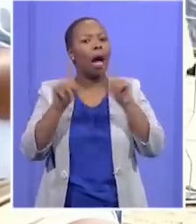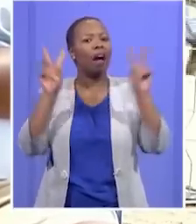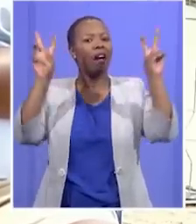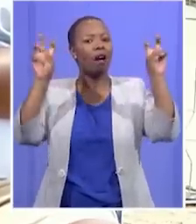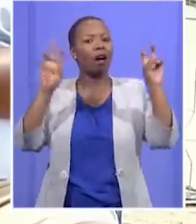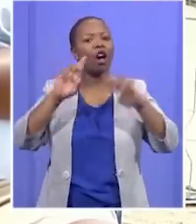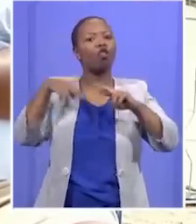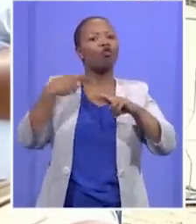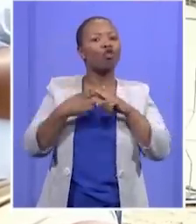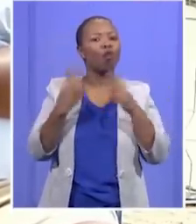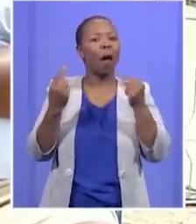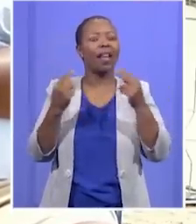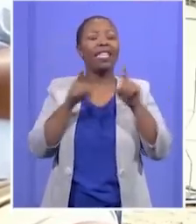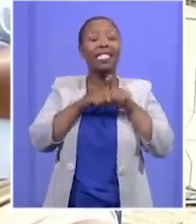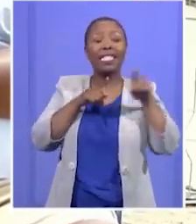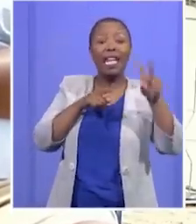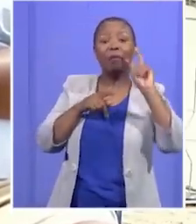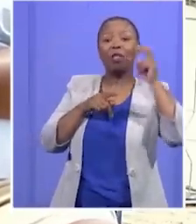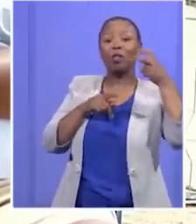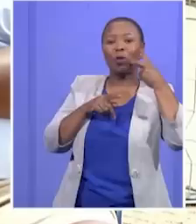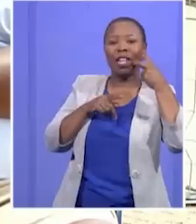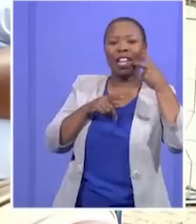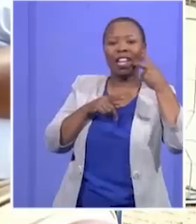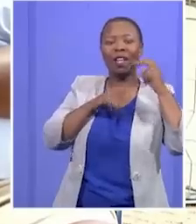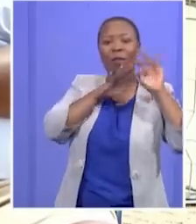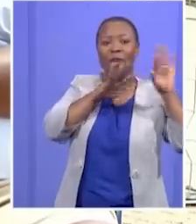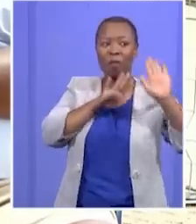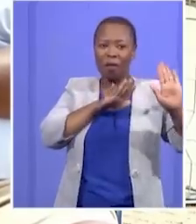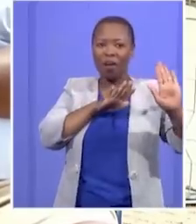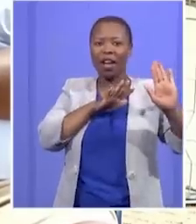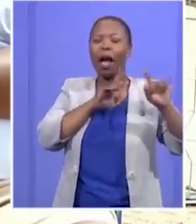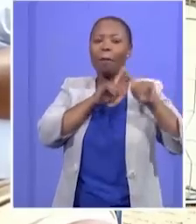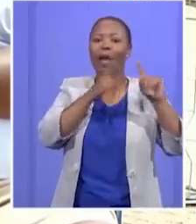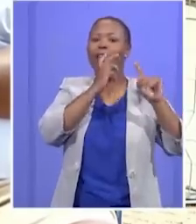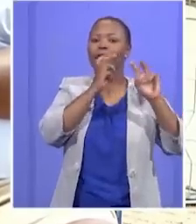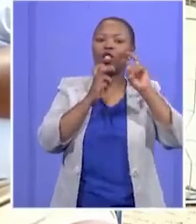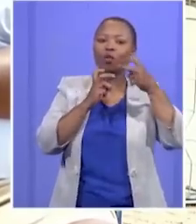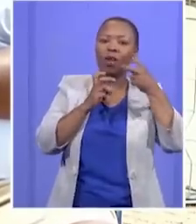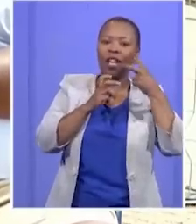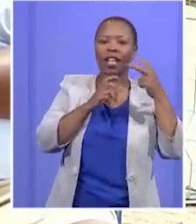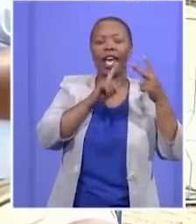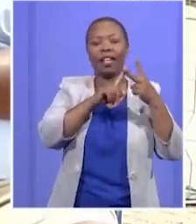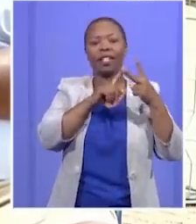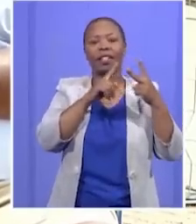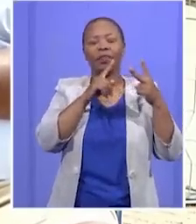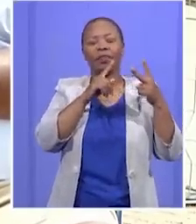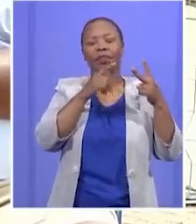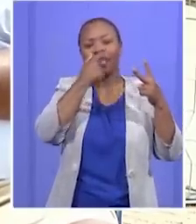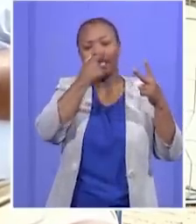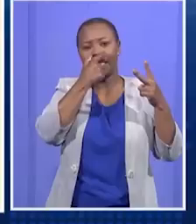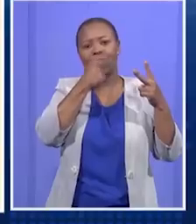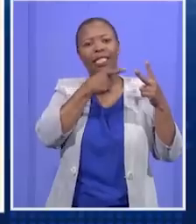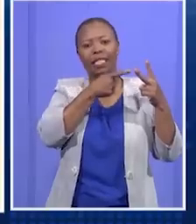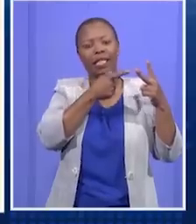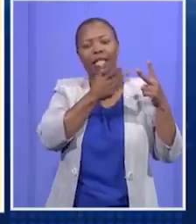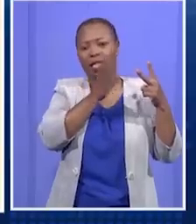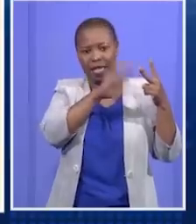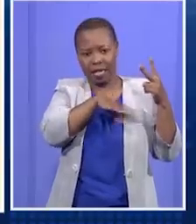Zweli Mkhize's people, leave Zweli aside because both him and Cyril are compromised. Similarly